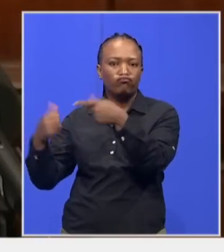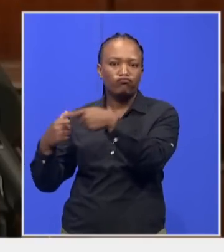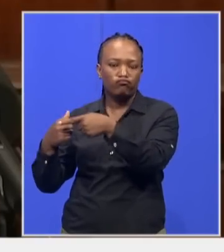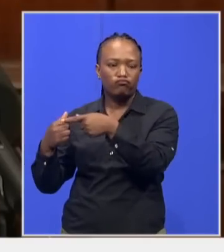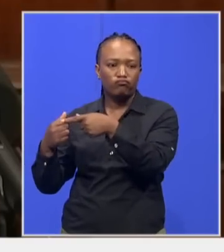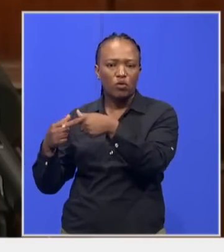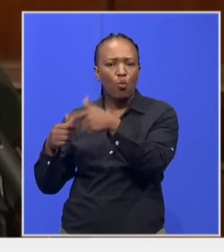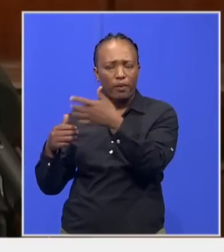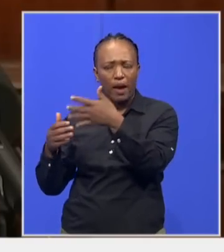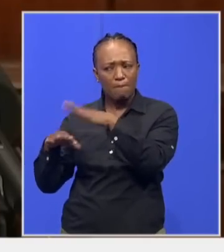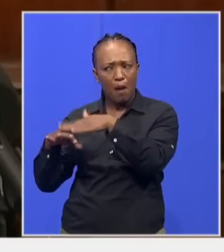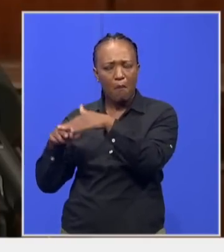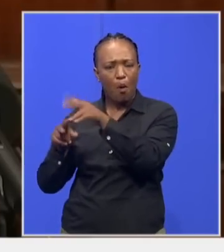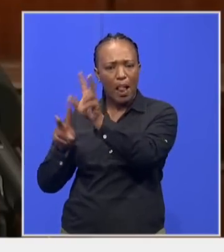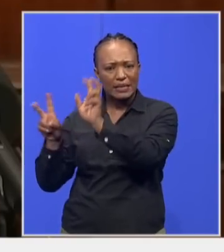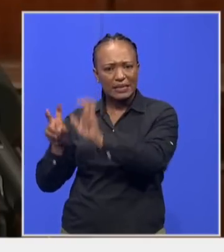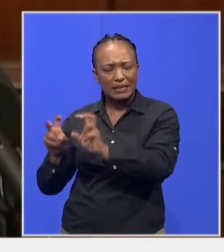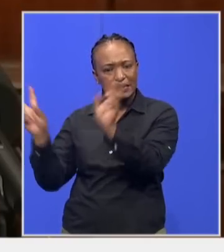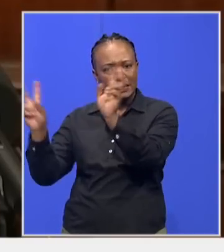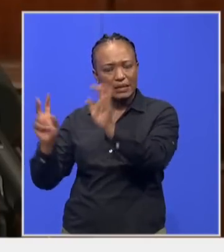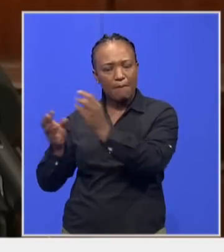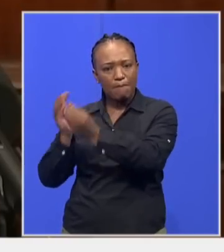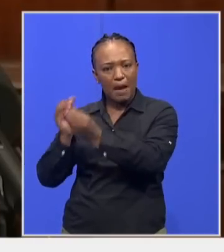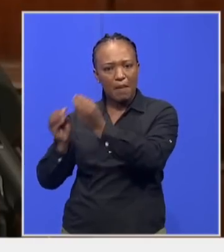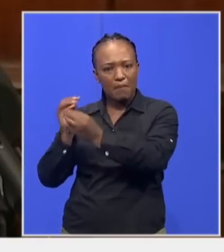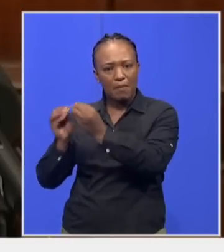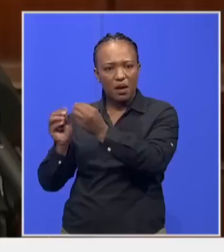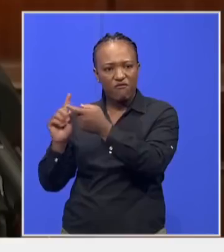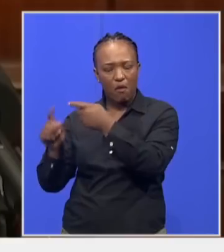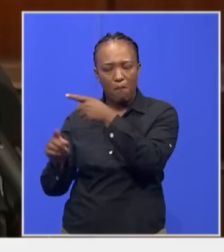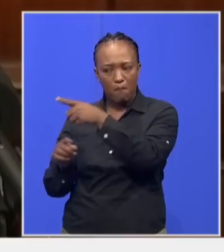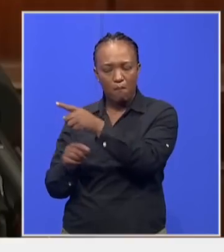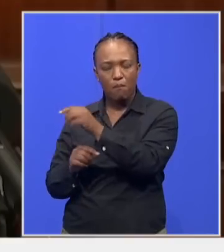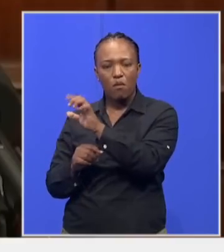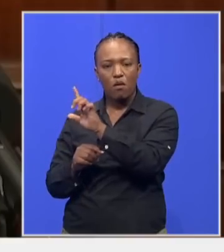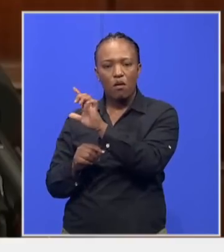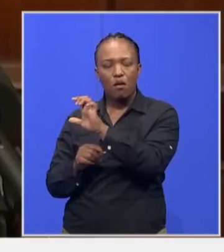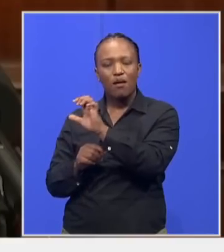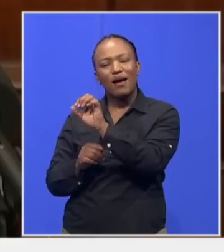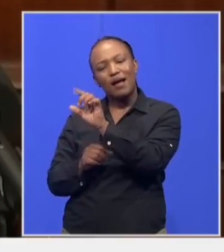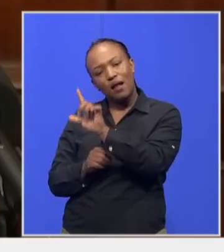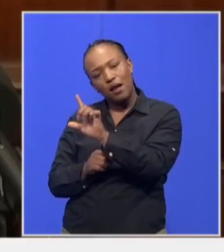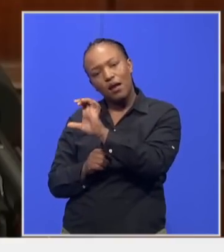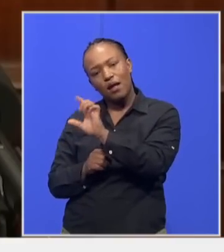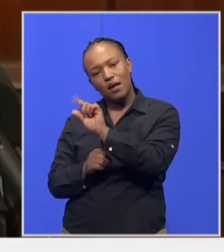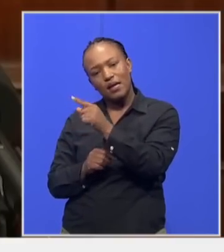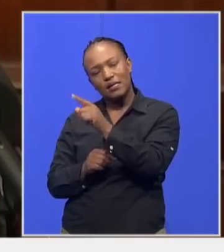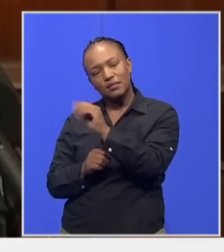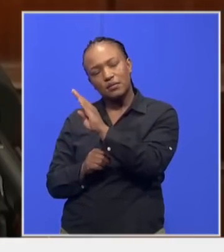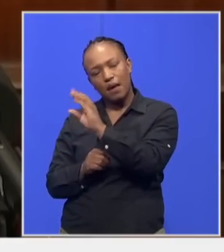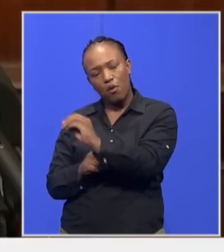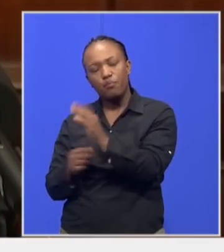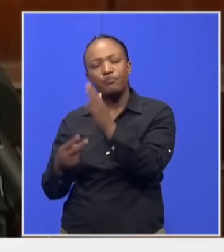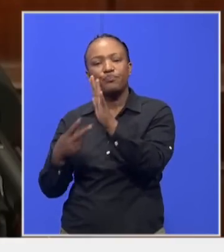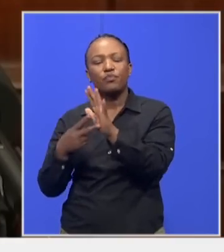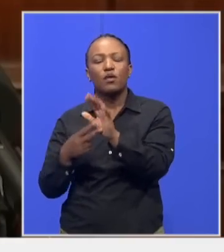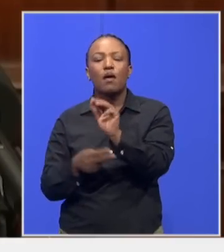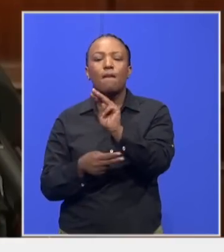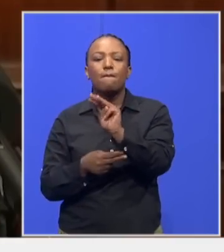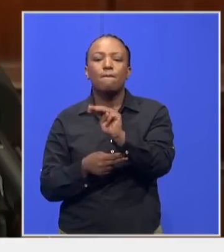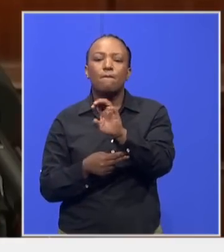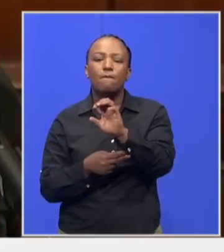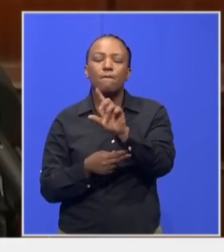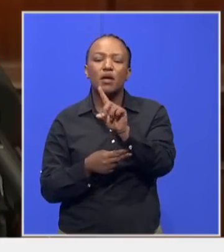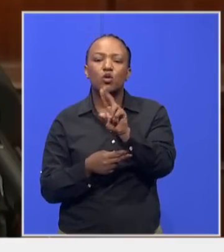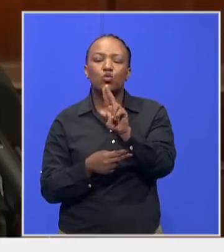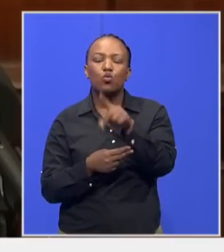out of Letabo. I think that's much. There's so much you can extract out of Medupi. Of course, their unit, the one unit that is out is